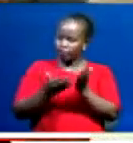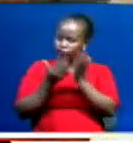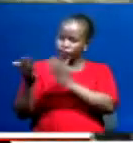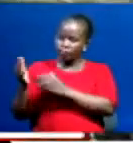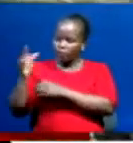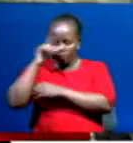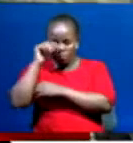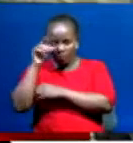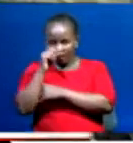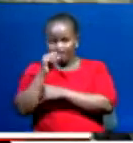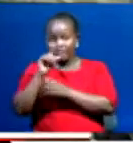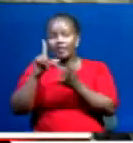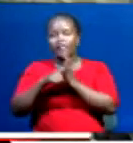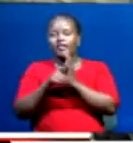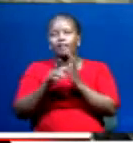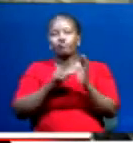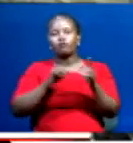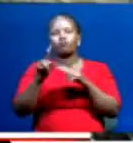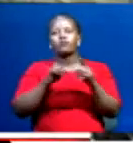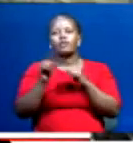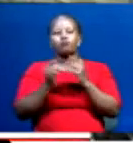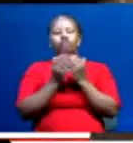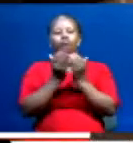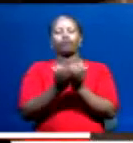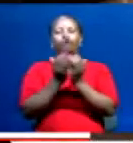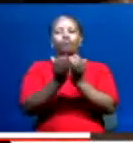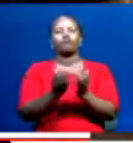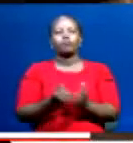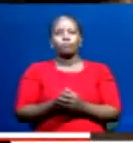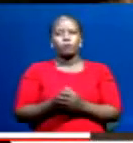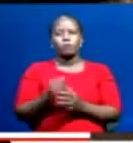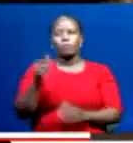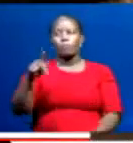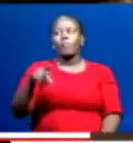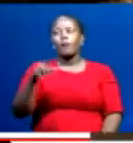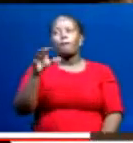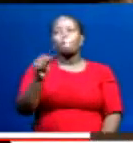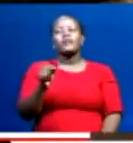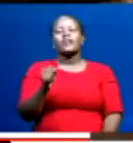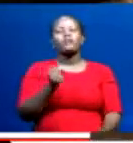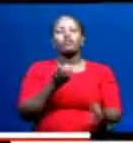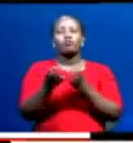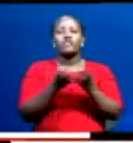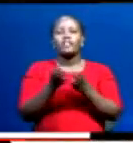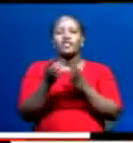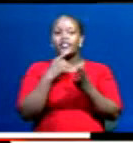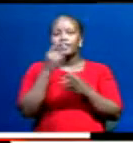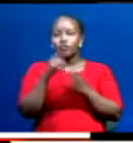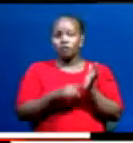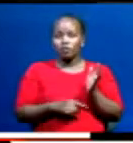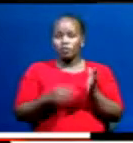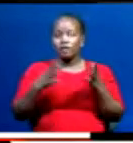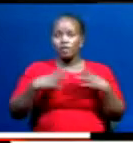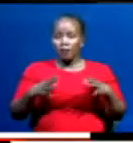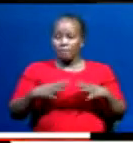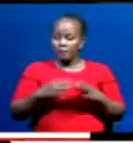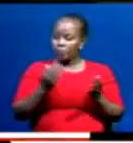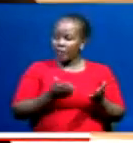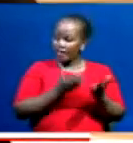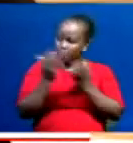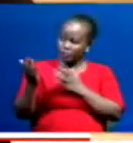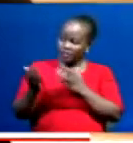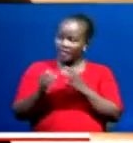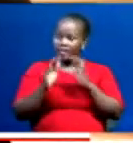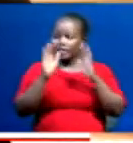onward export to Europe. Trade Principal Secretary Alfred K’Ombudo says consumer-centric product export is essential to avoid